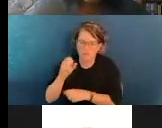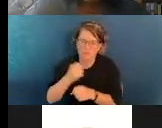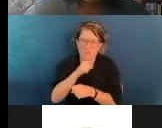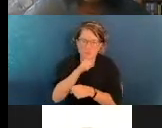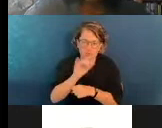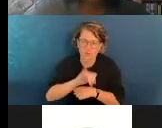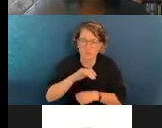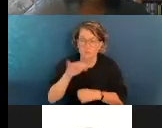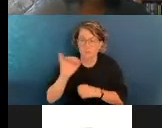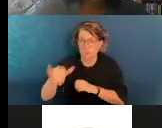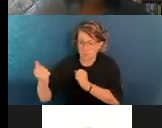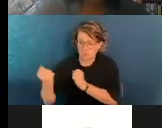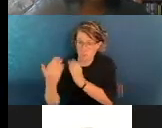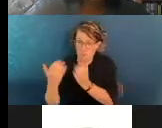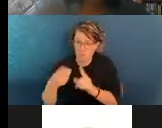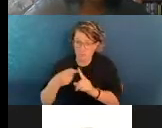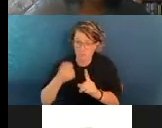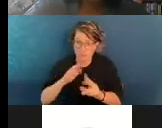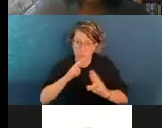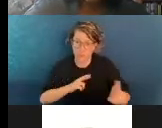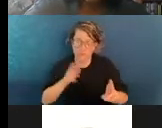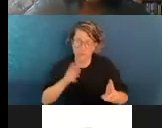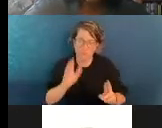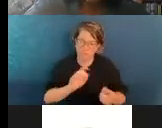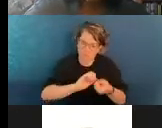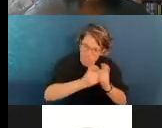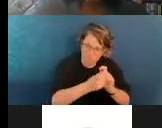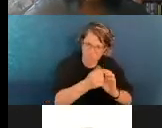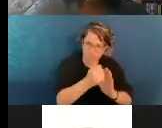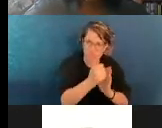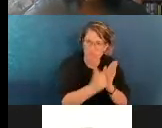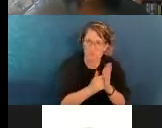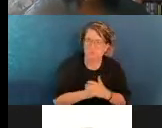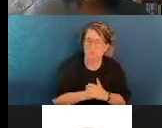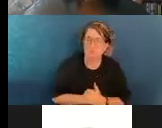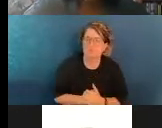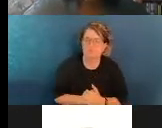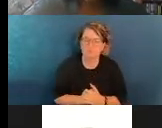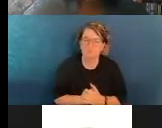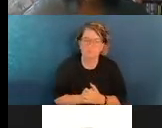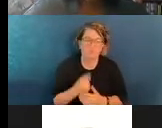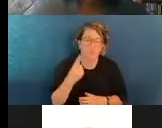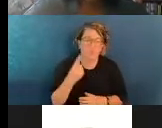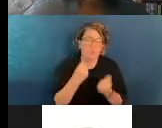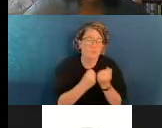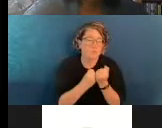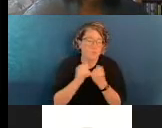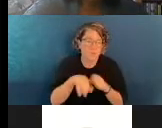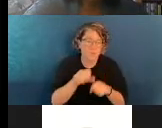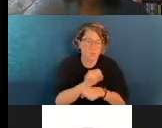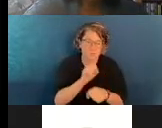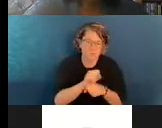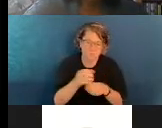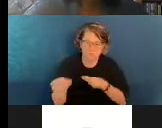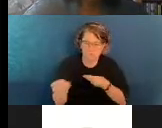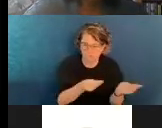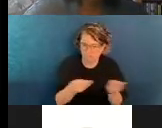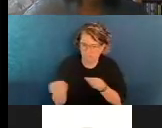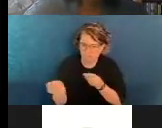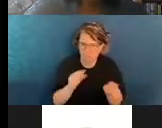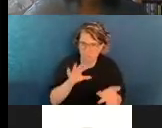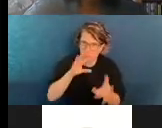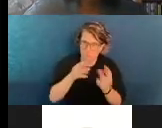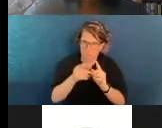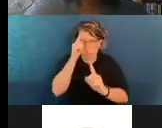integrated into the organization's change agenda. To support this work of facilitating the overall goal of health system